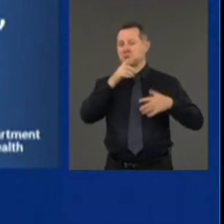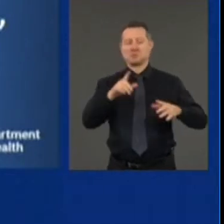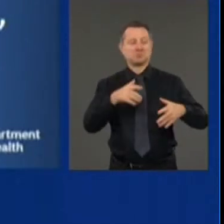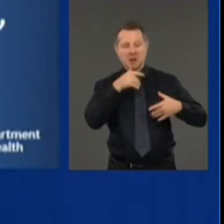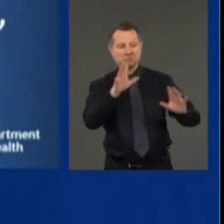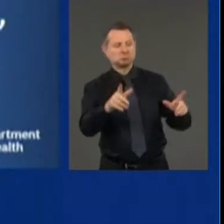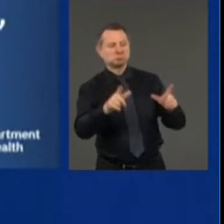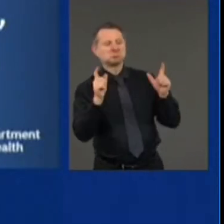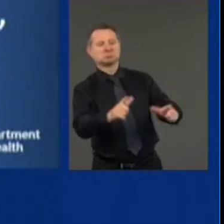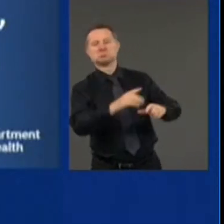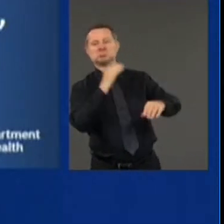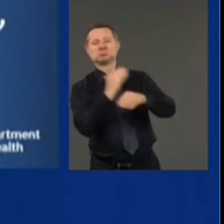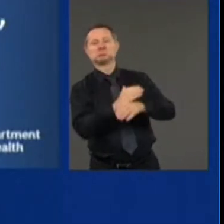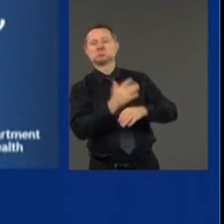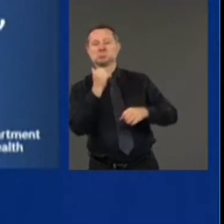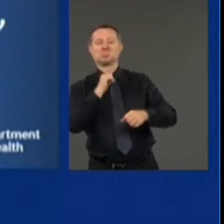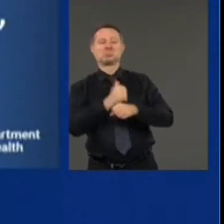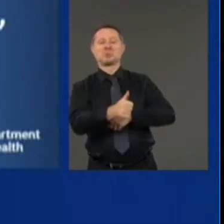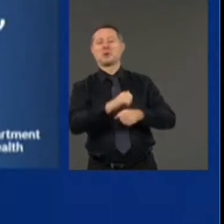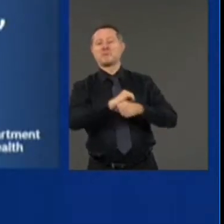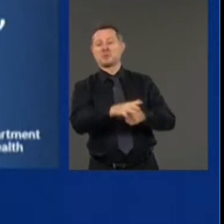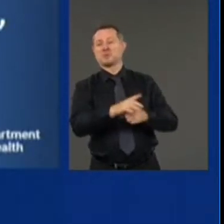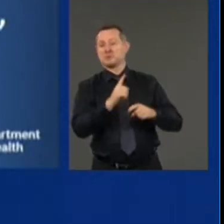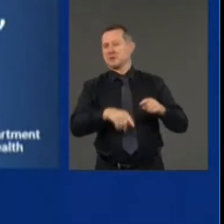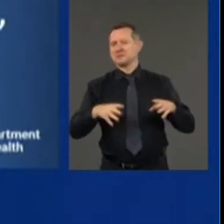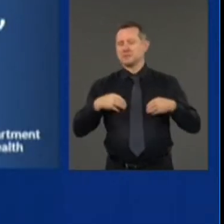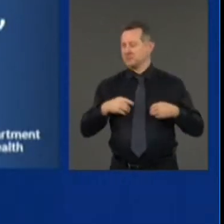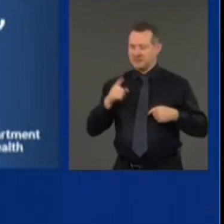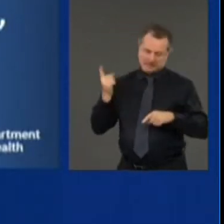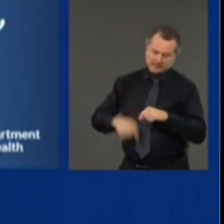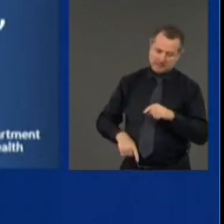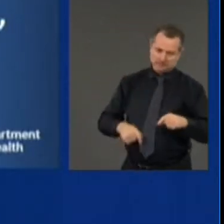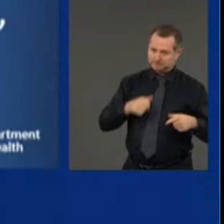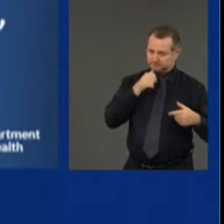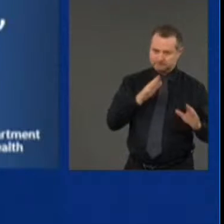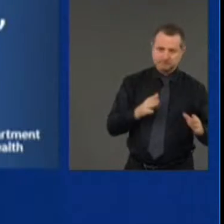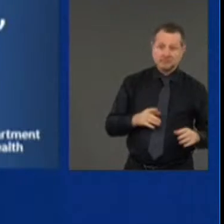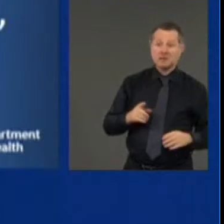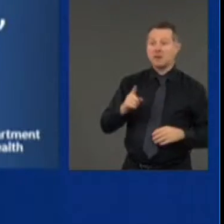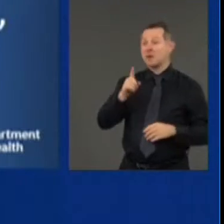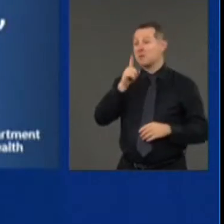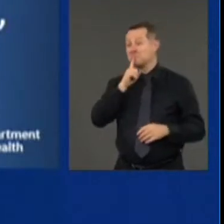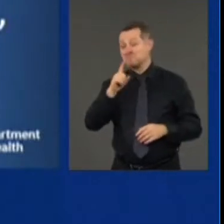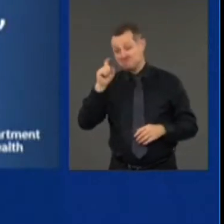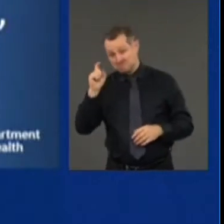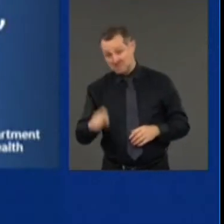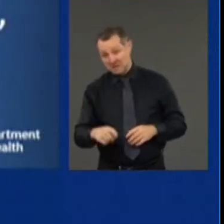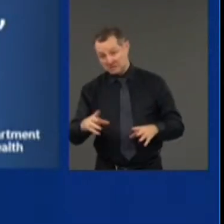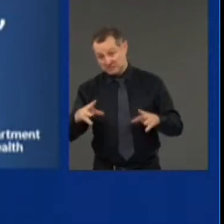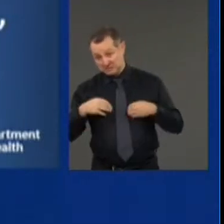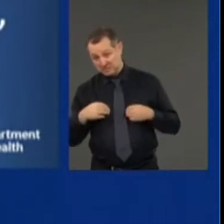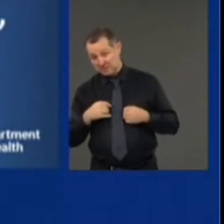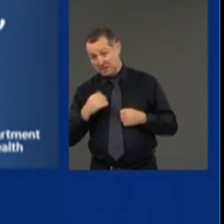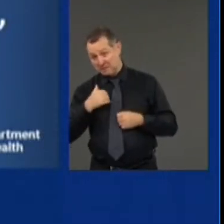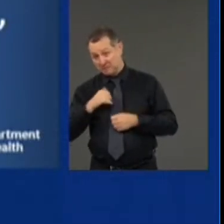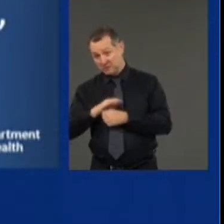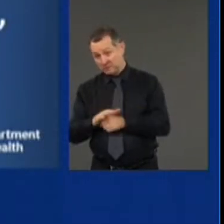because of COVID-positive status. It did not say you must admit residents with COVID. Now, I know